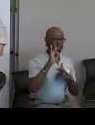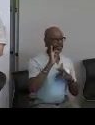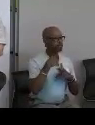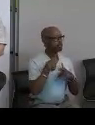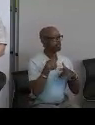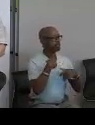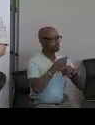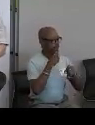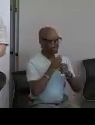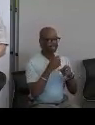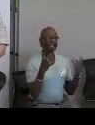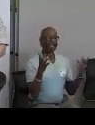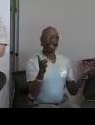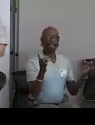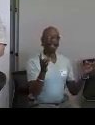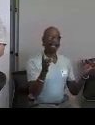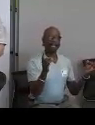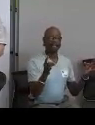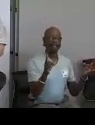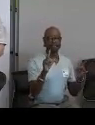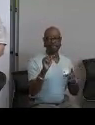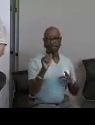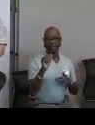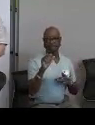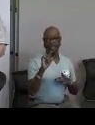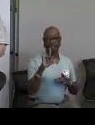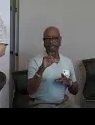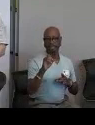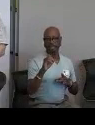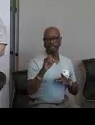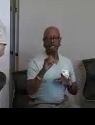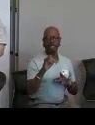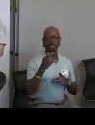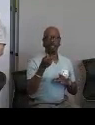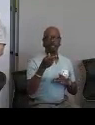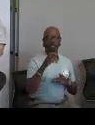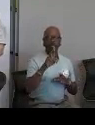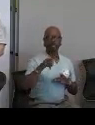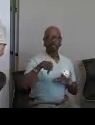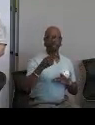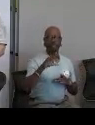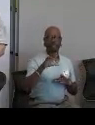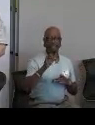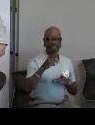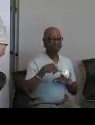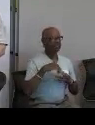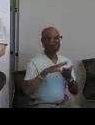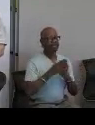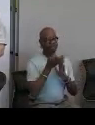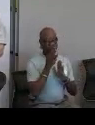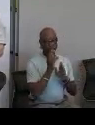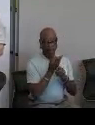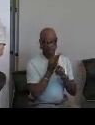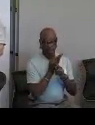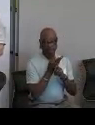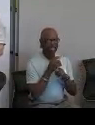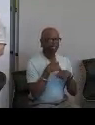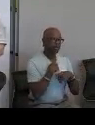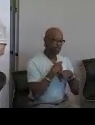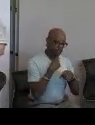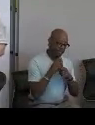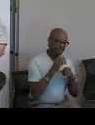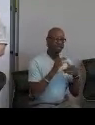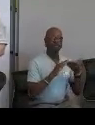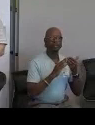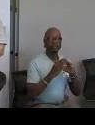tactile graphics and also deepen their tactile graphics proficiency and create a community